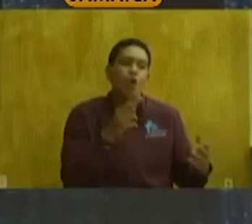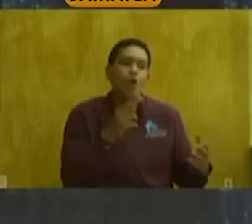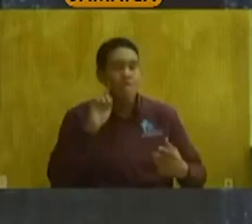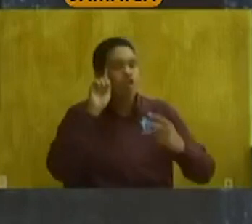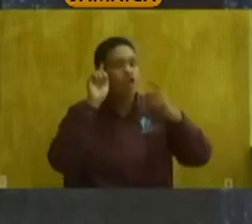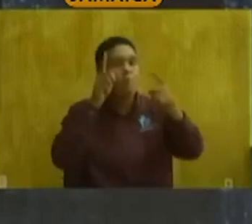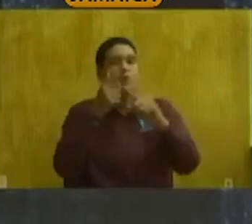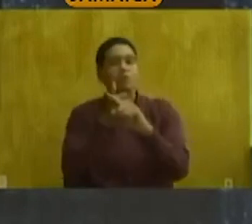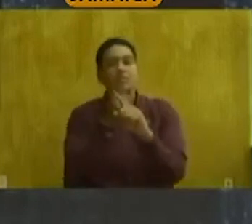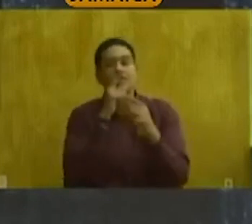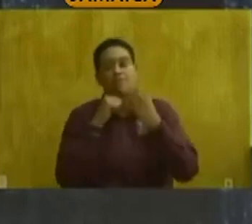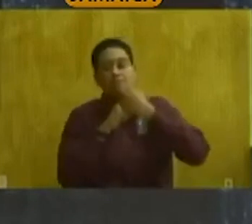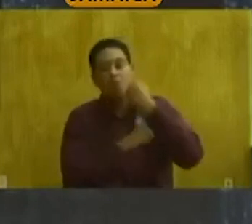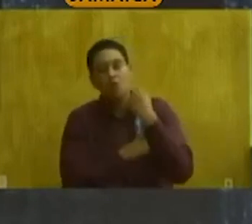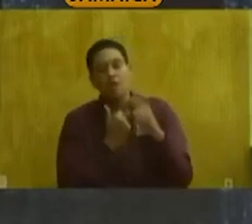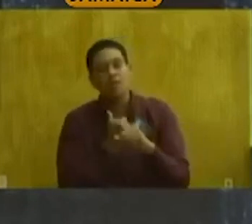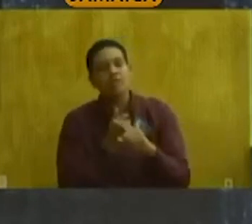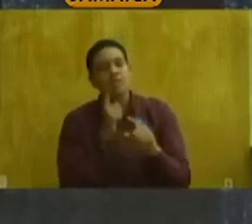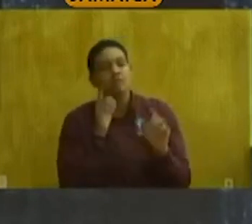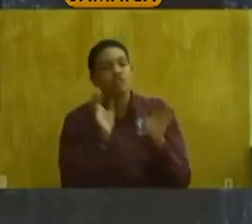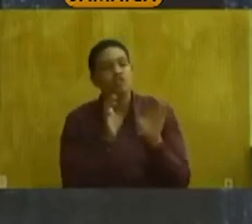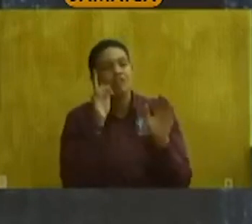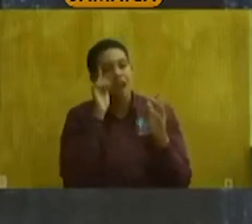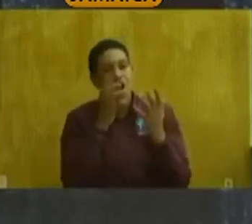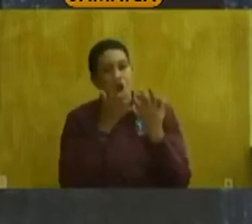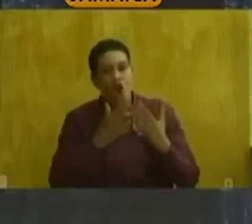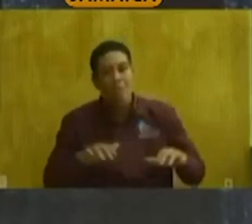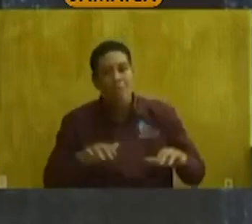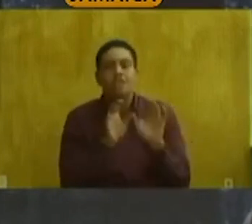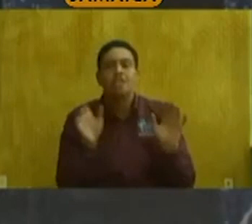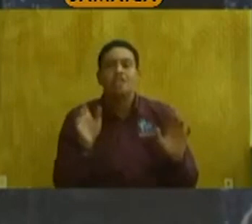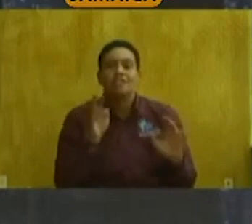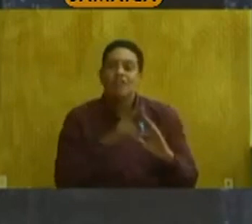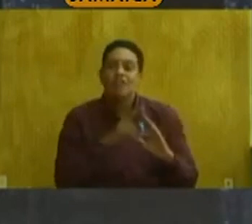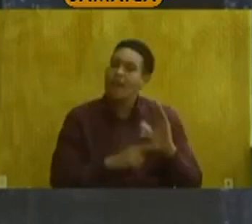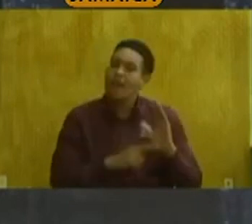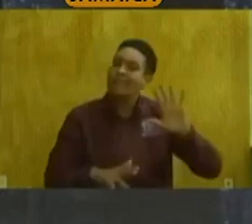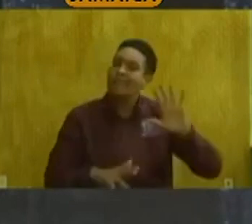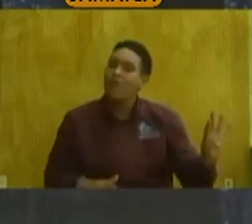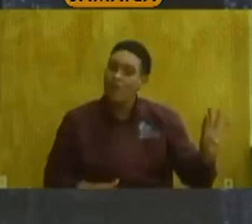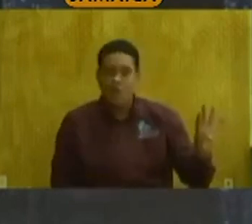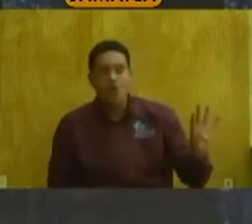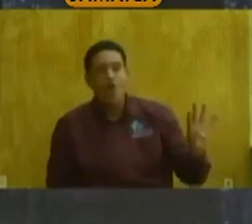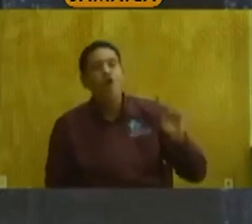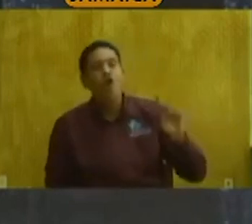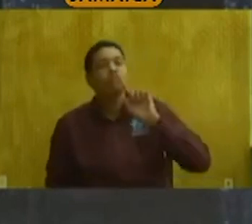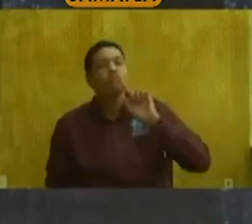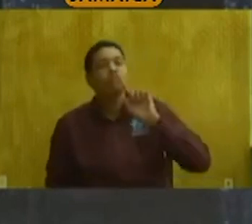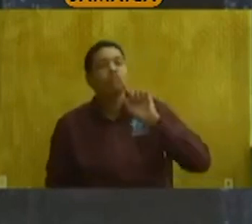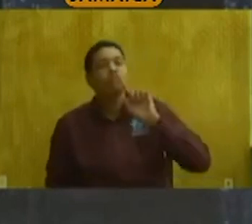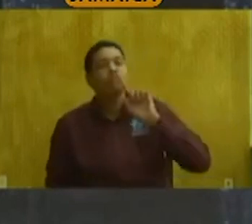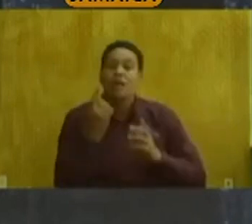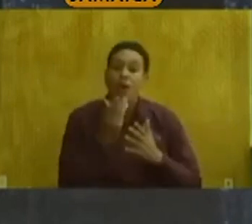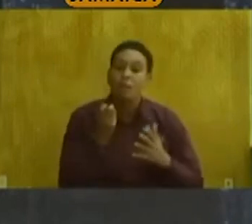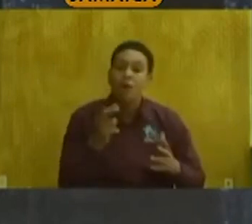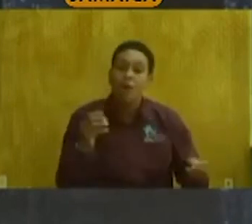of viewing the completion certificates and compliance certificates. Regulation 54 states that the single buyer or